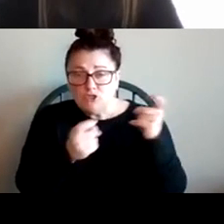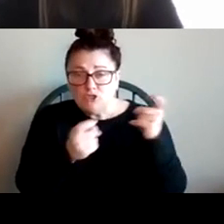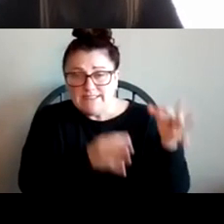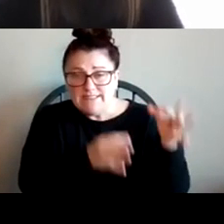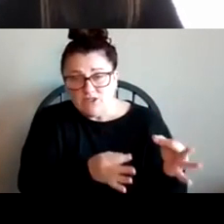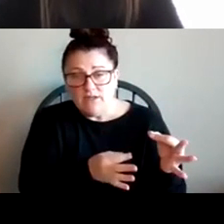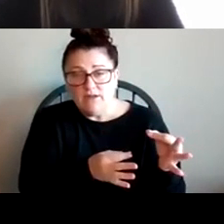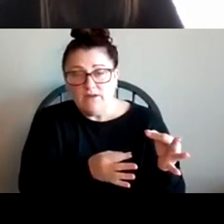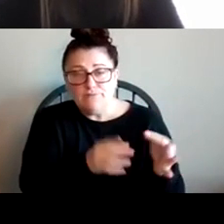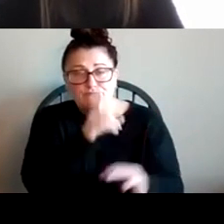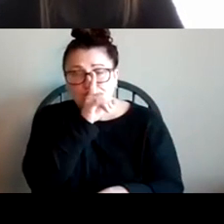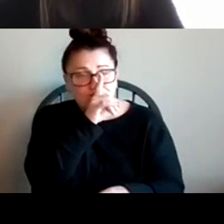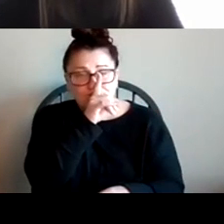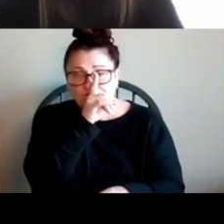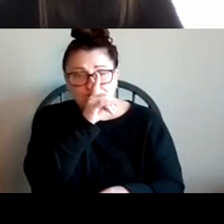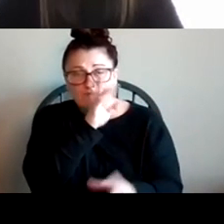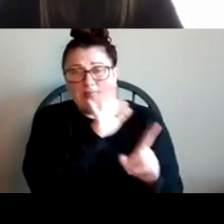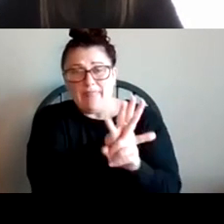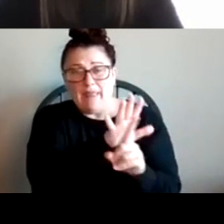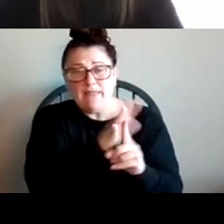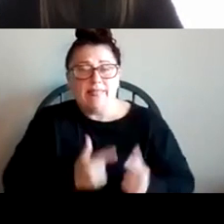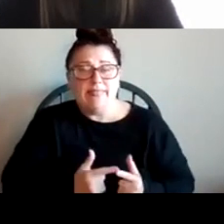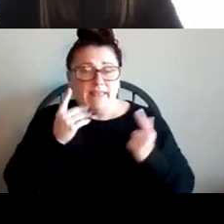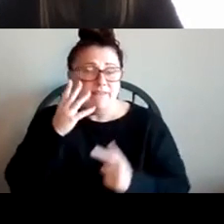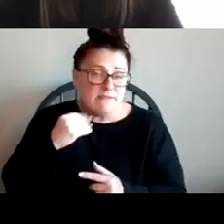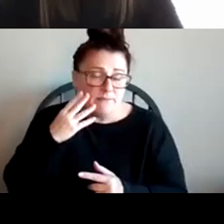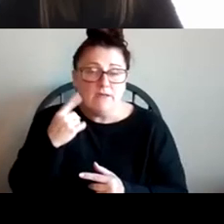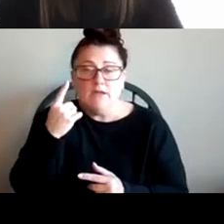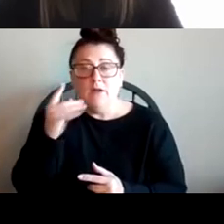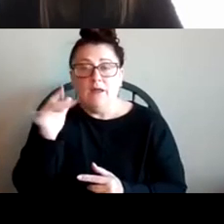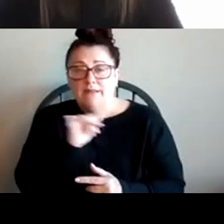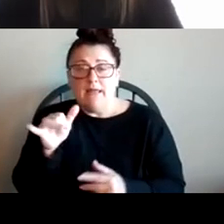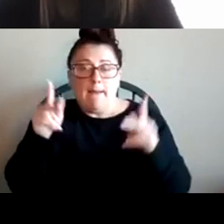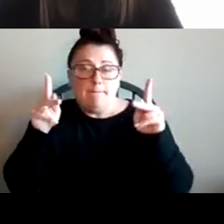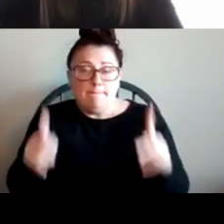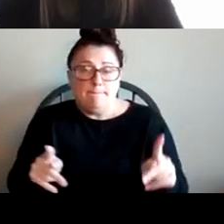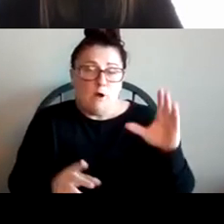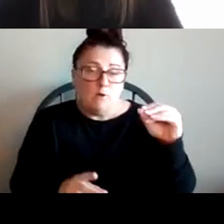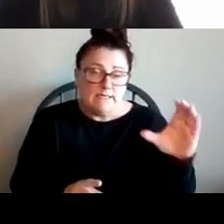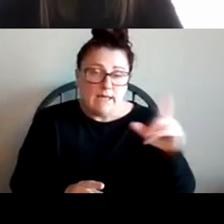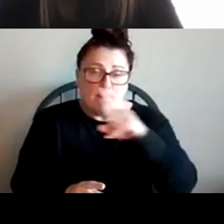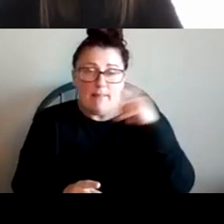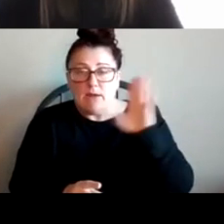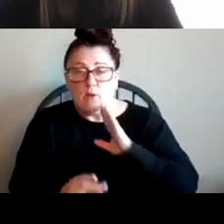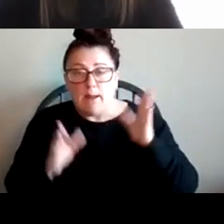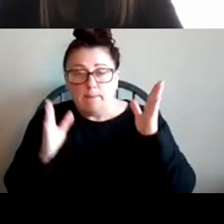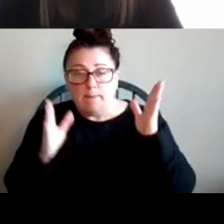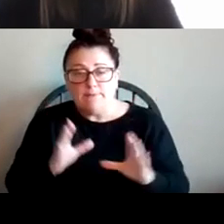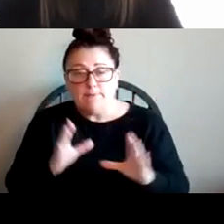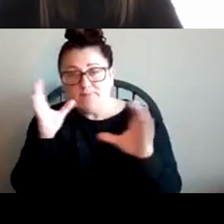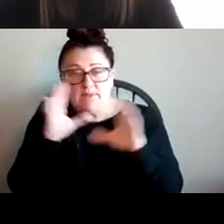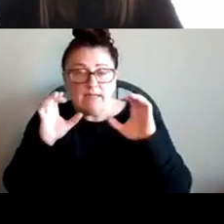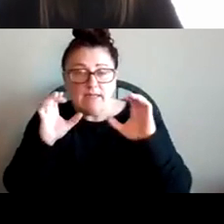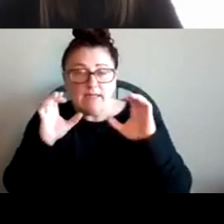who have not had lived experiences of what it's like to be a person of color, a Black and brown person seeking